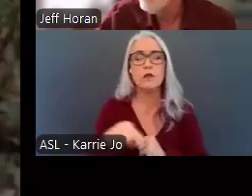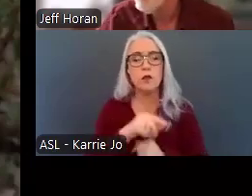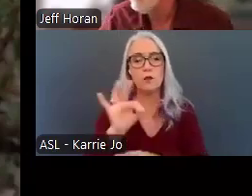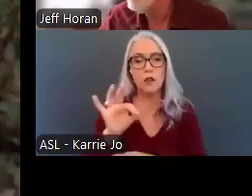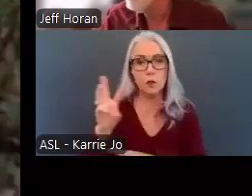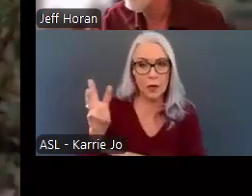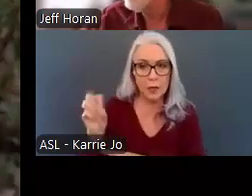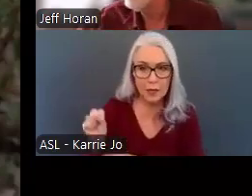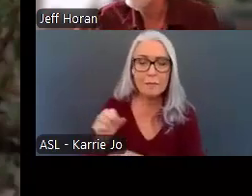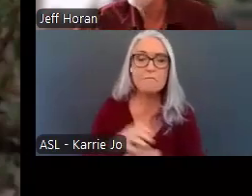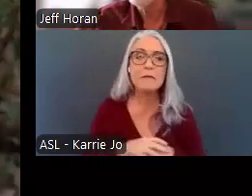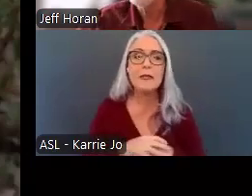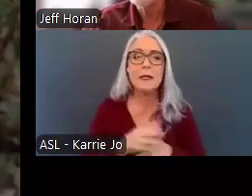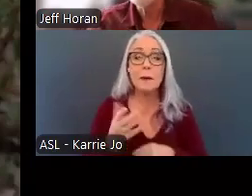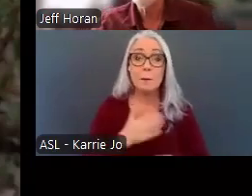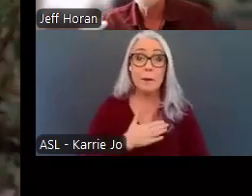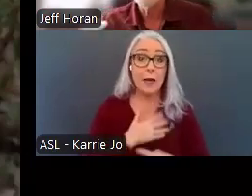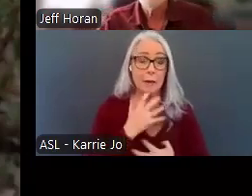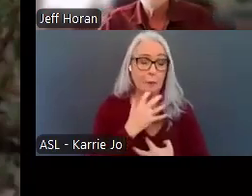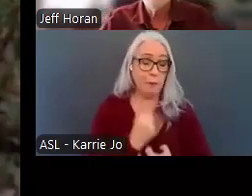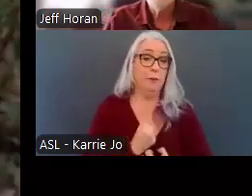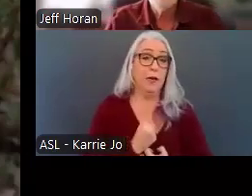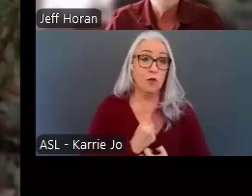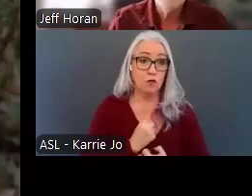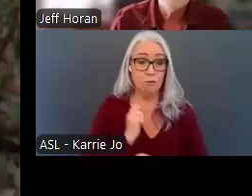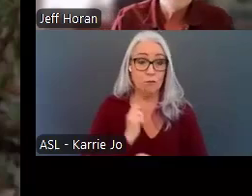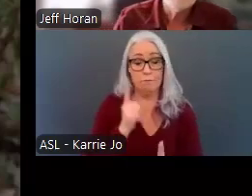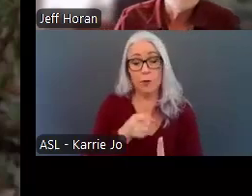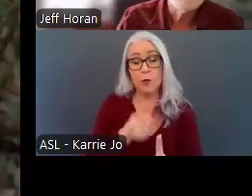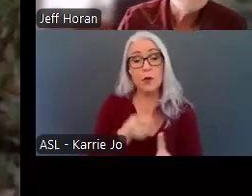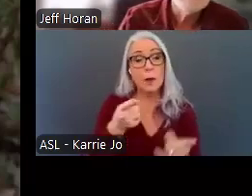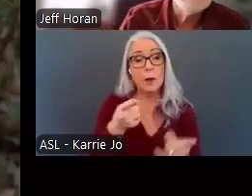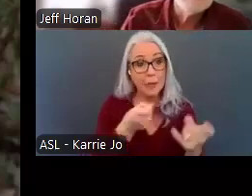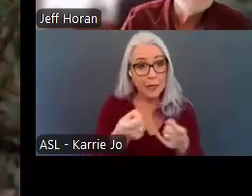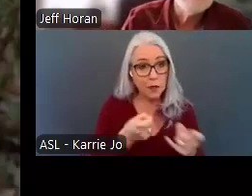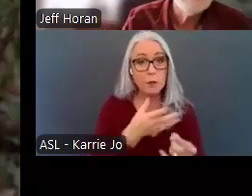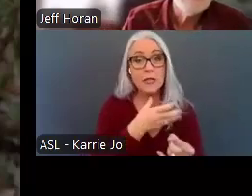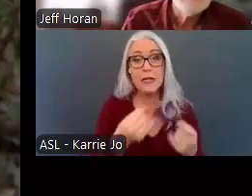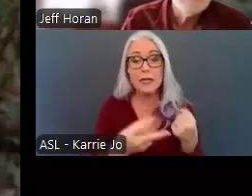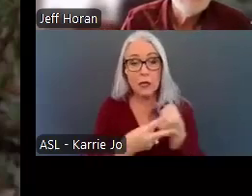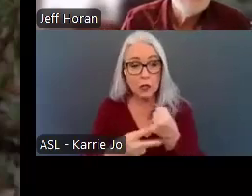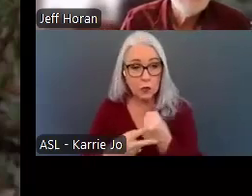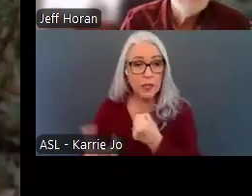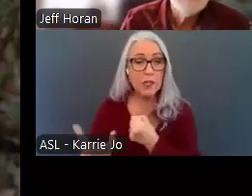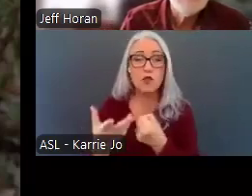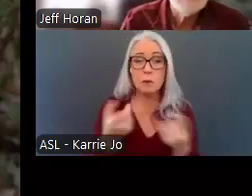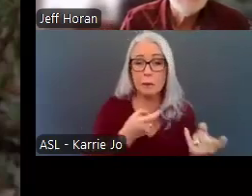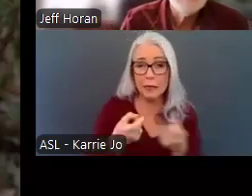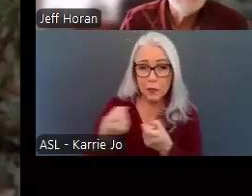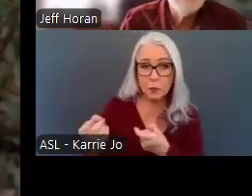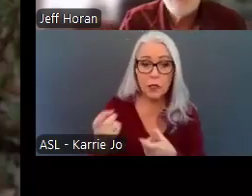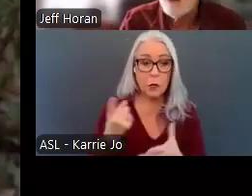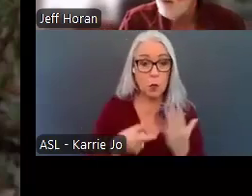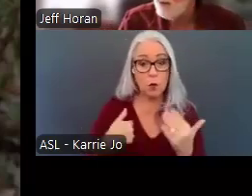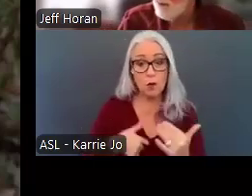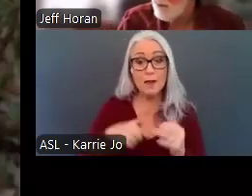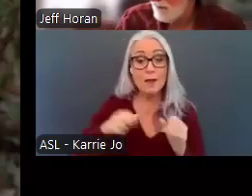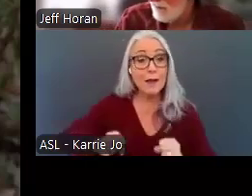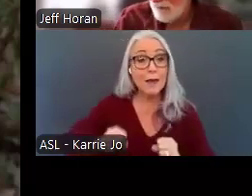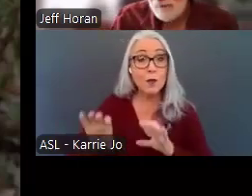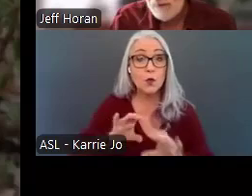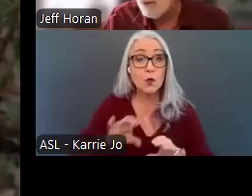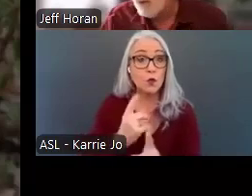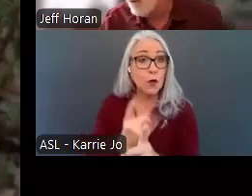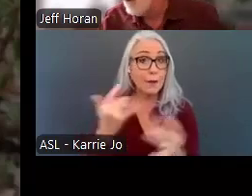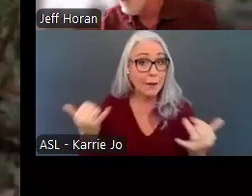about it. And really, my passion is in management and conservation interventions that we can do now and in the future to